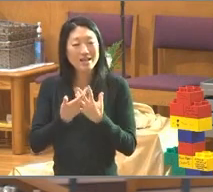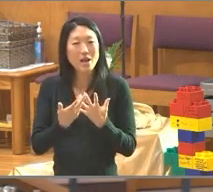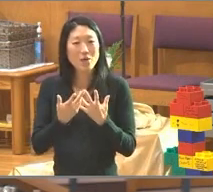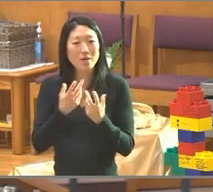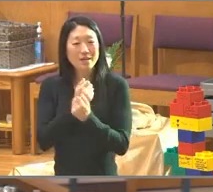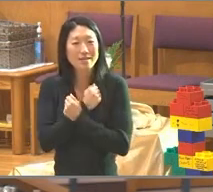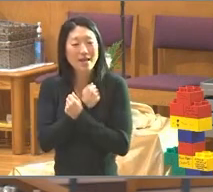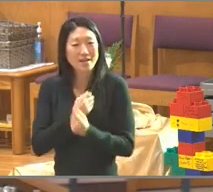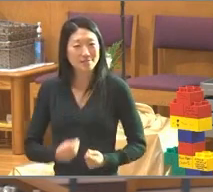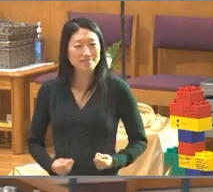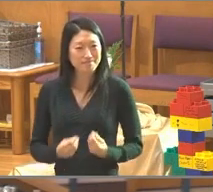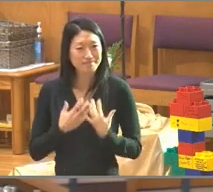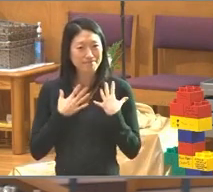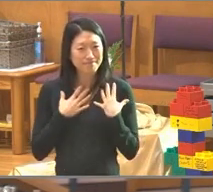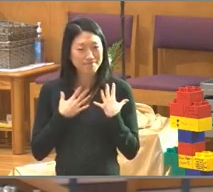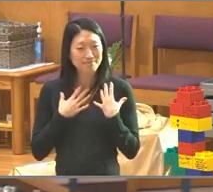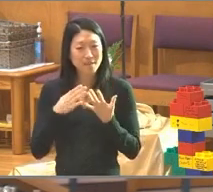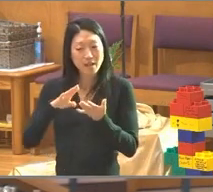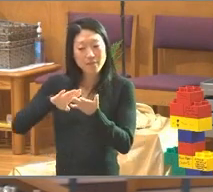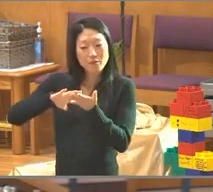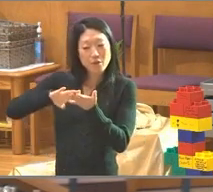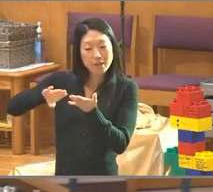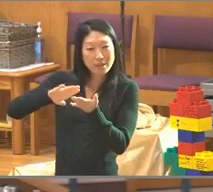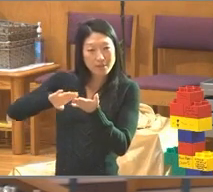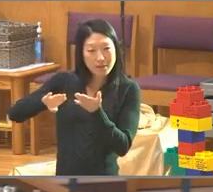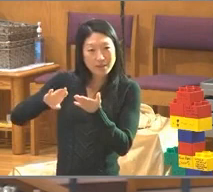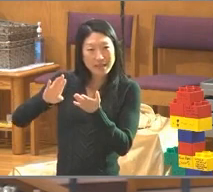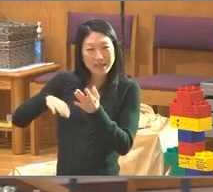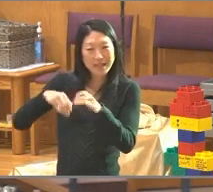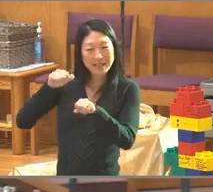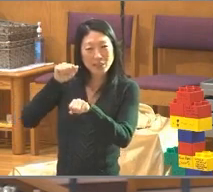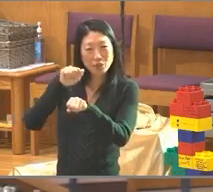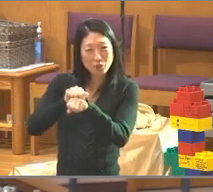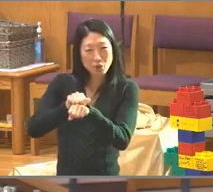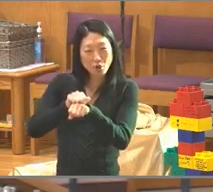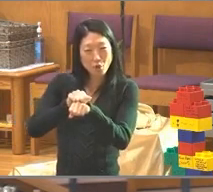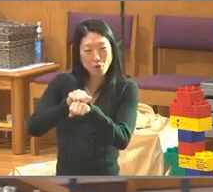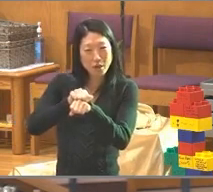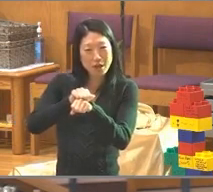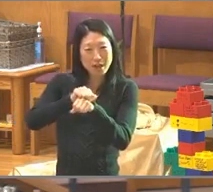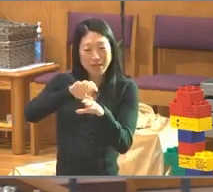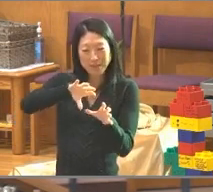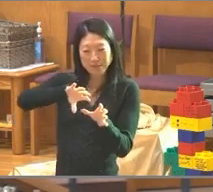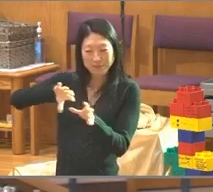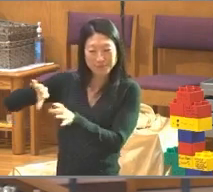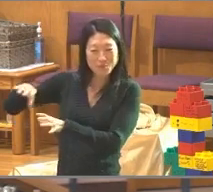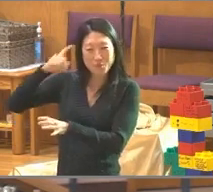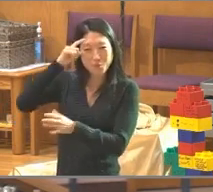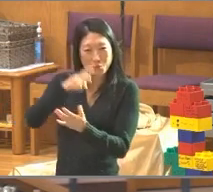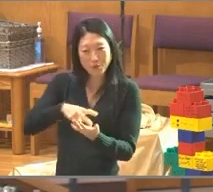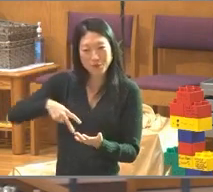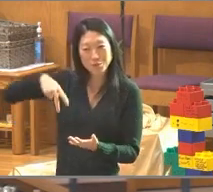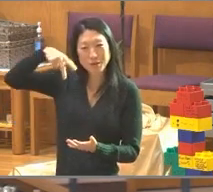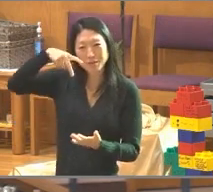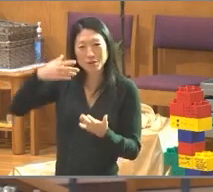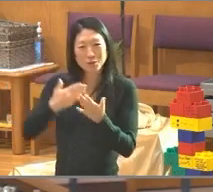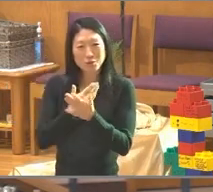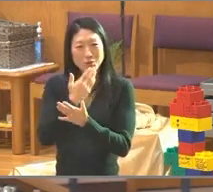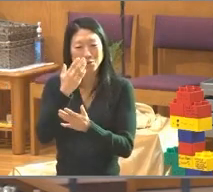in. Forgiveness is the stone that rolls away for resurrection and new